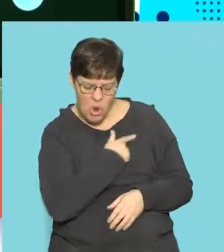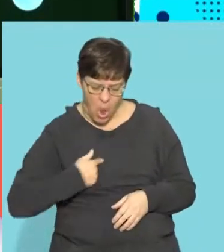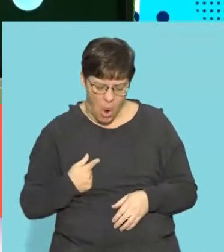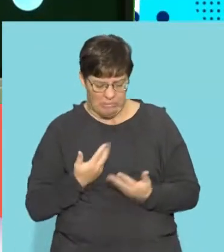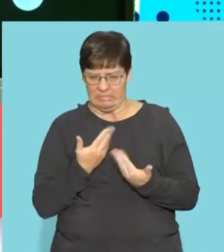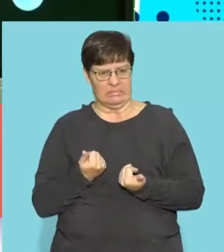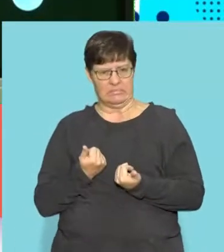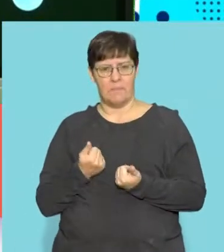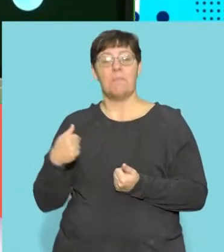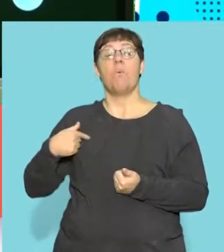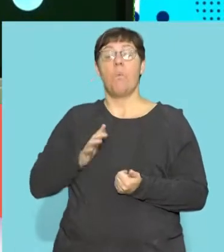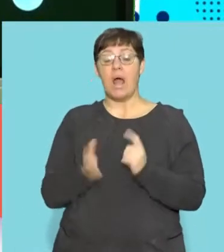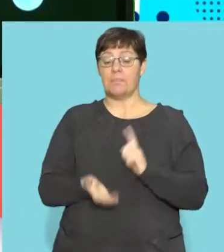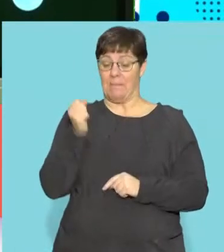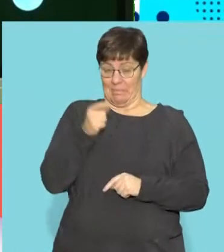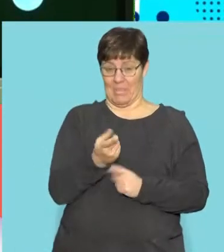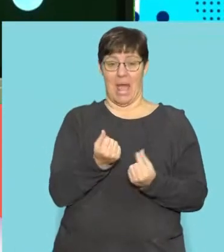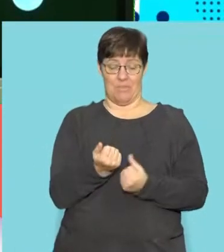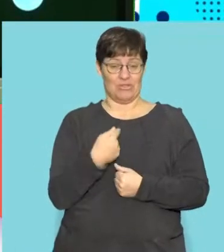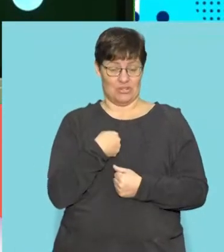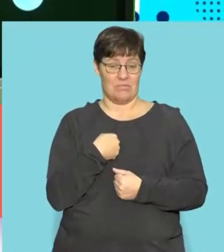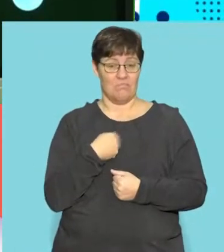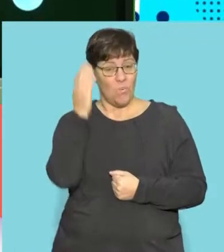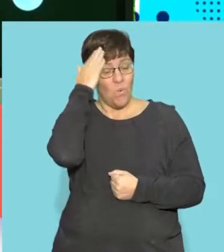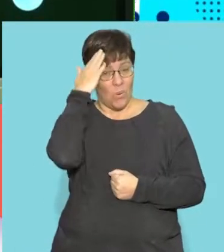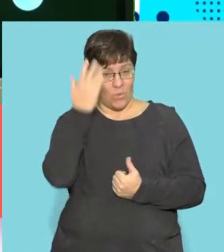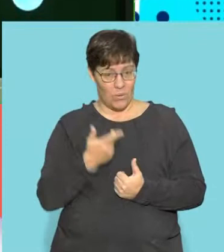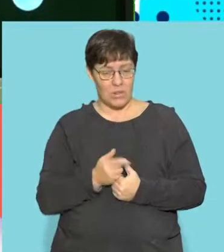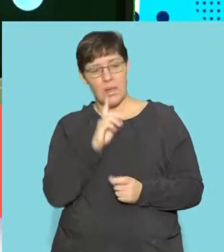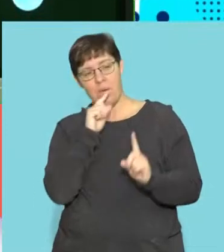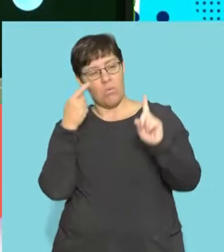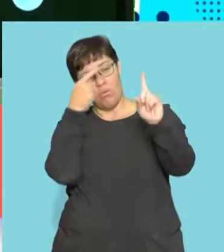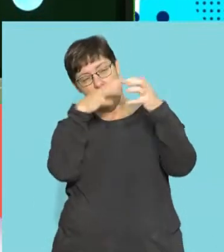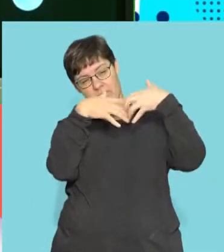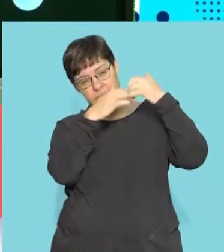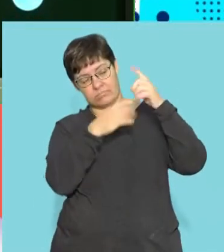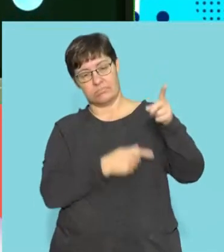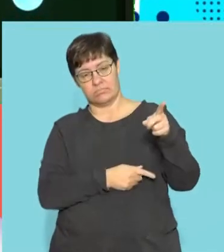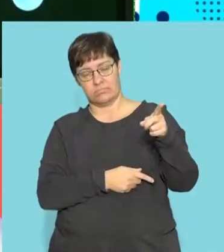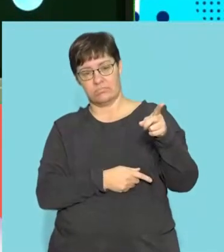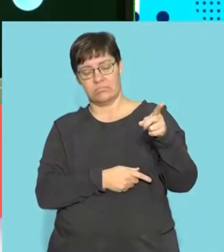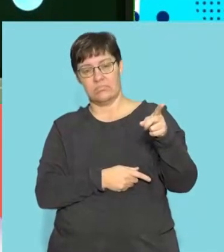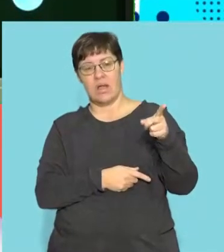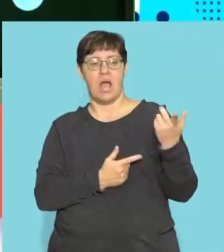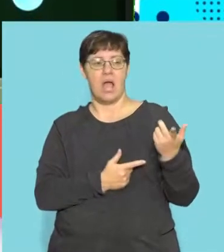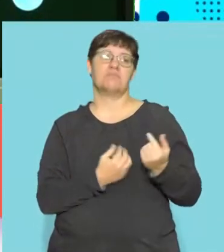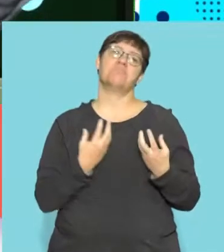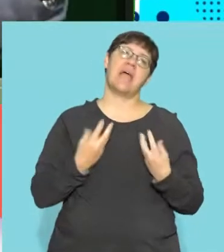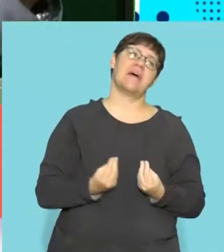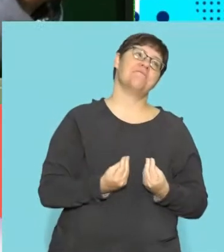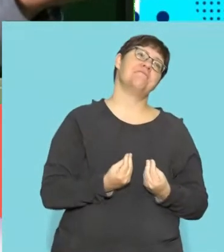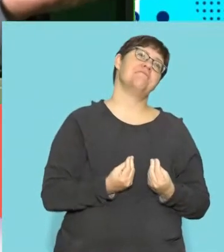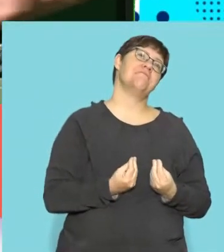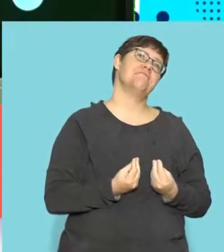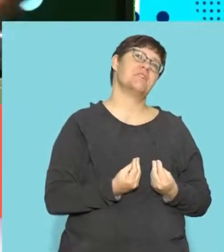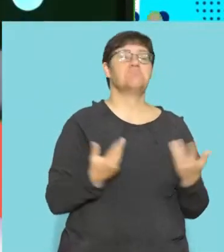want to get, right? So this is when you set your goal to say, I want to retire when I have,